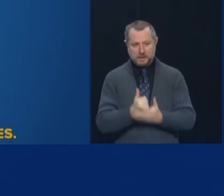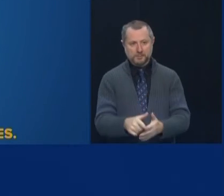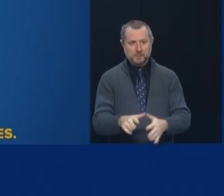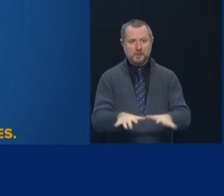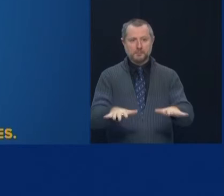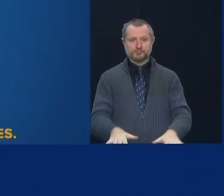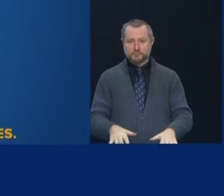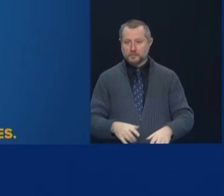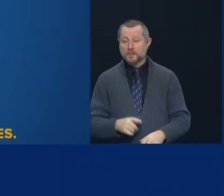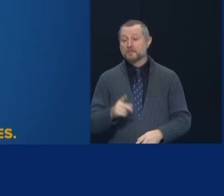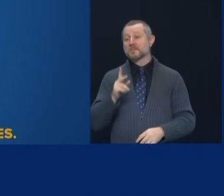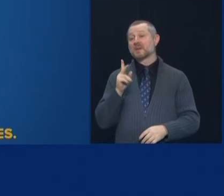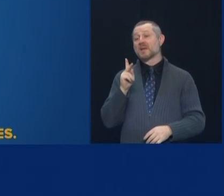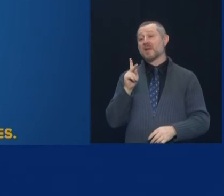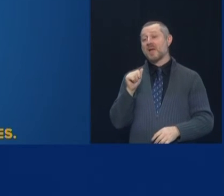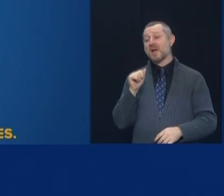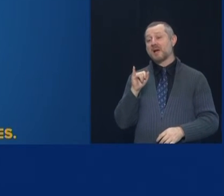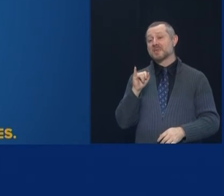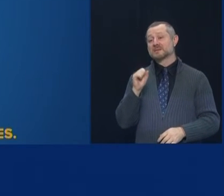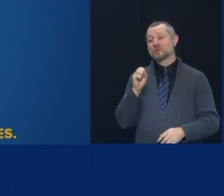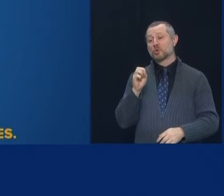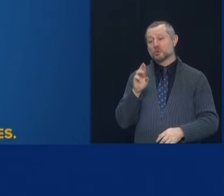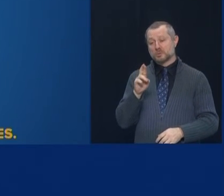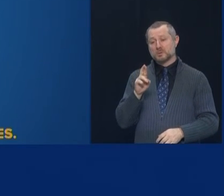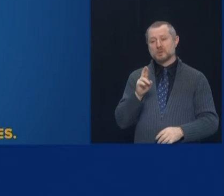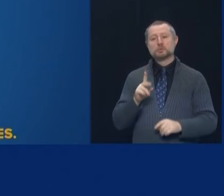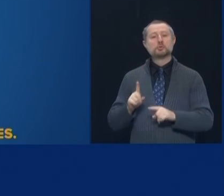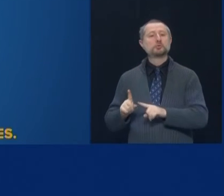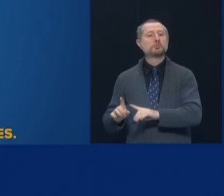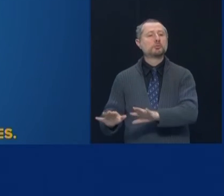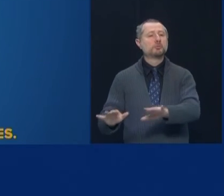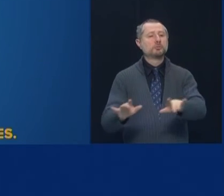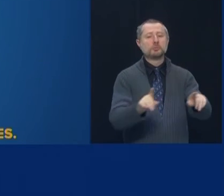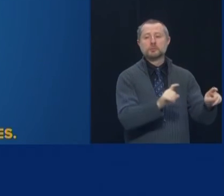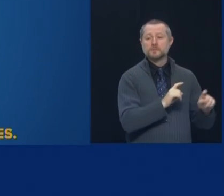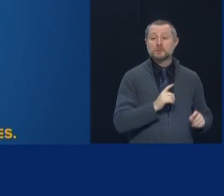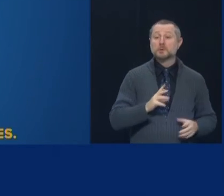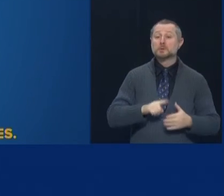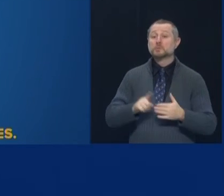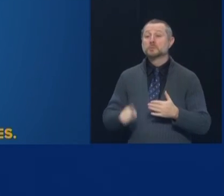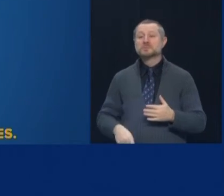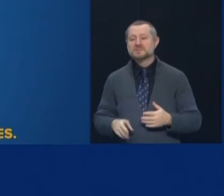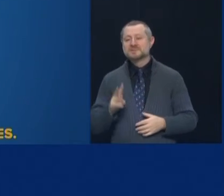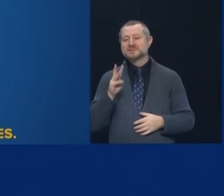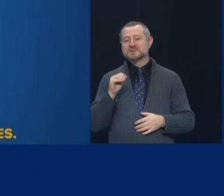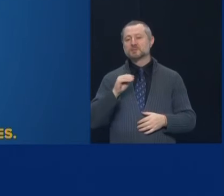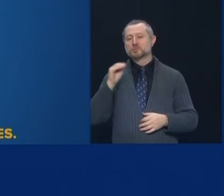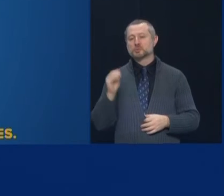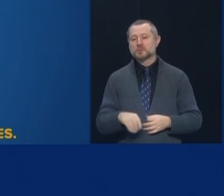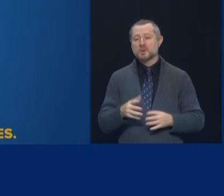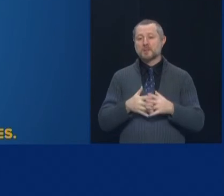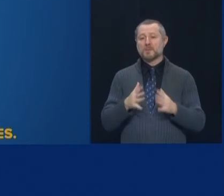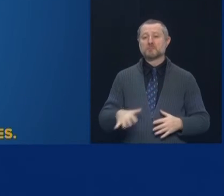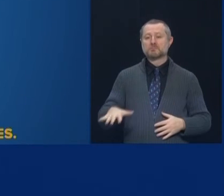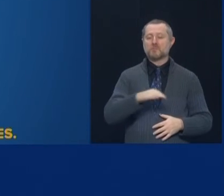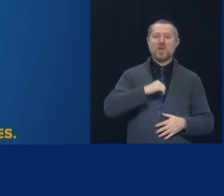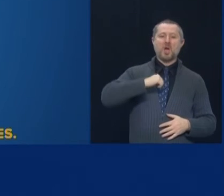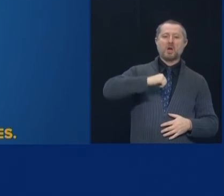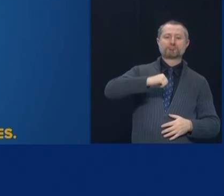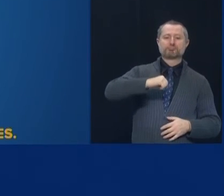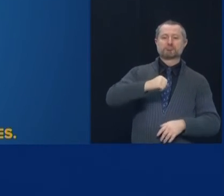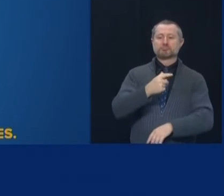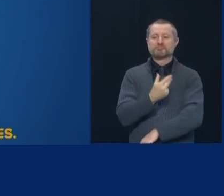says 60% of Americans are skeptical about the vaccine approval process. Kaiser is not a